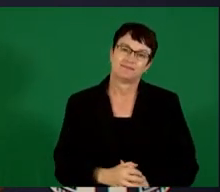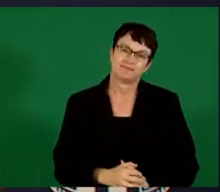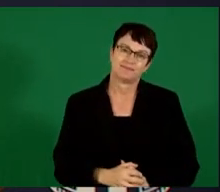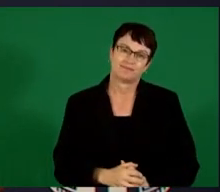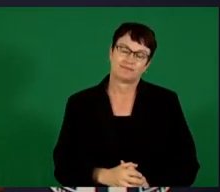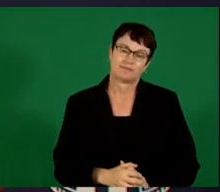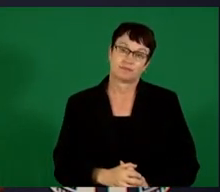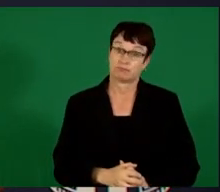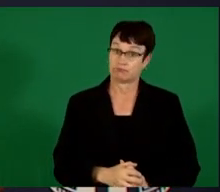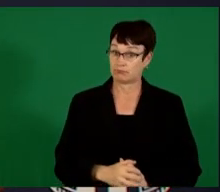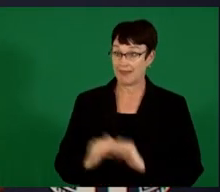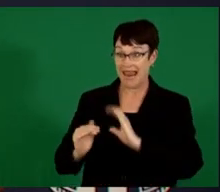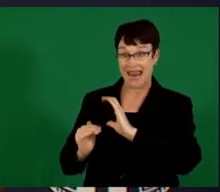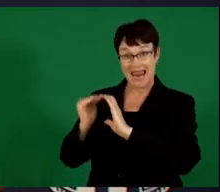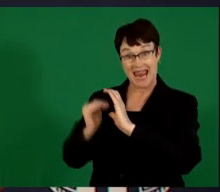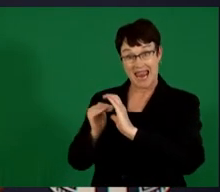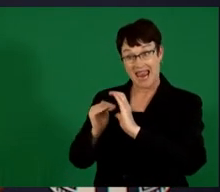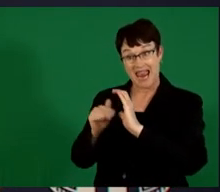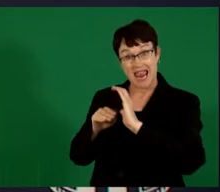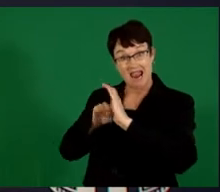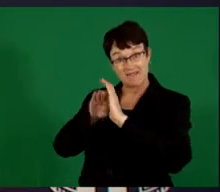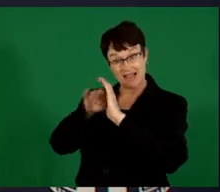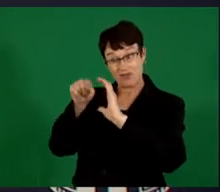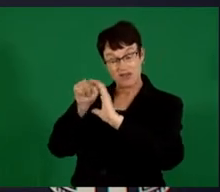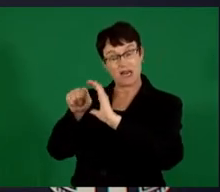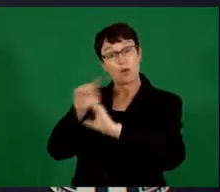High inflation is not a growth strategy.